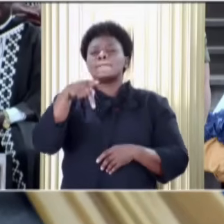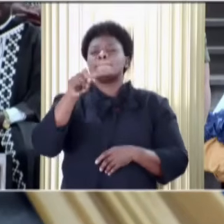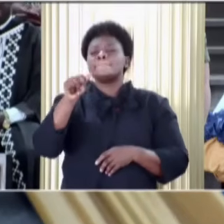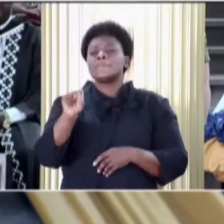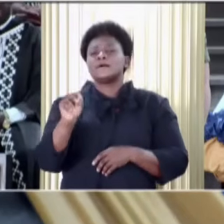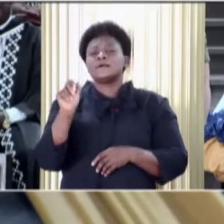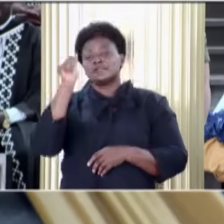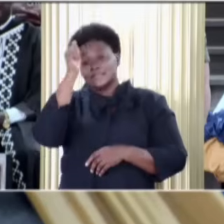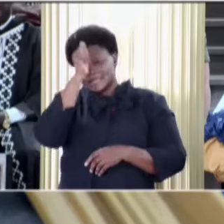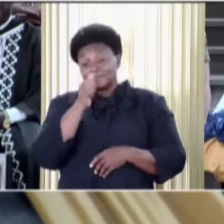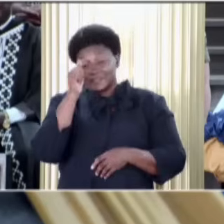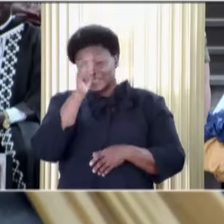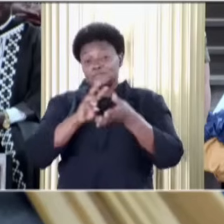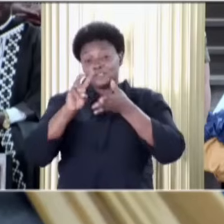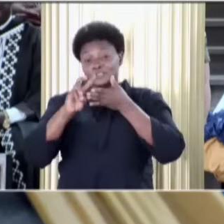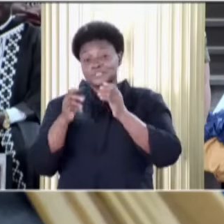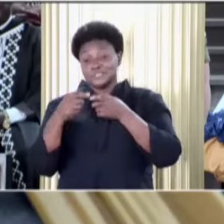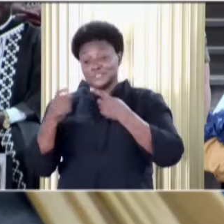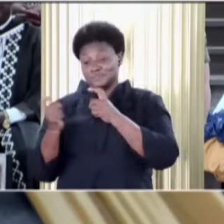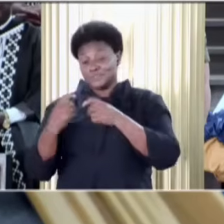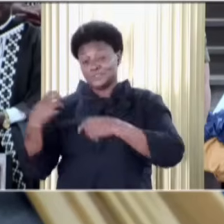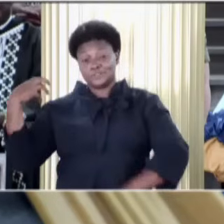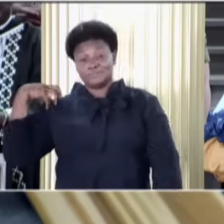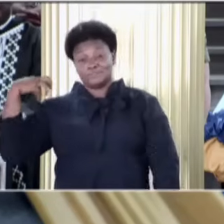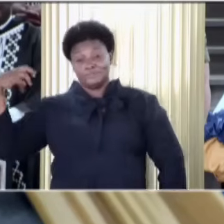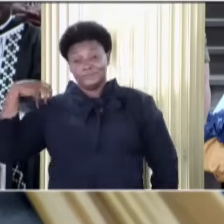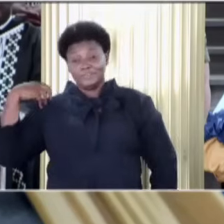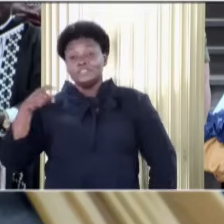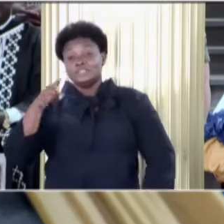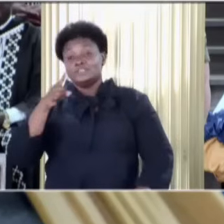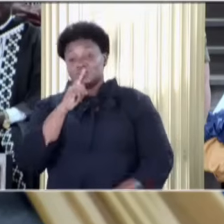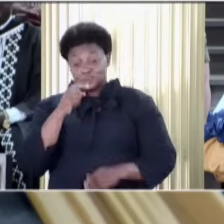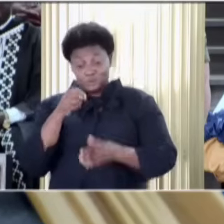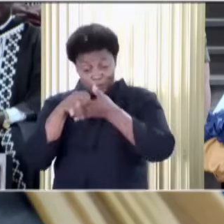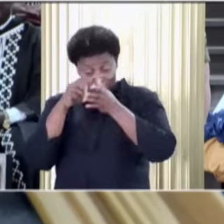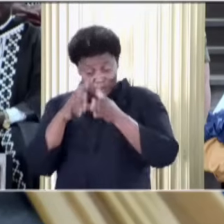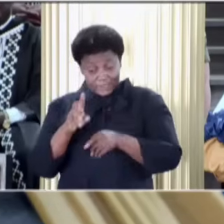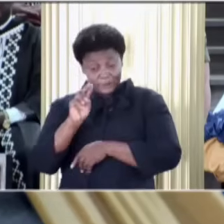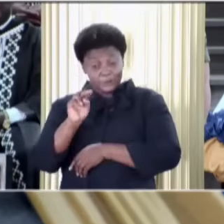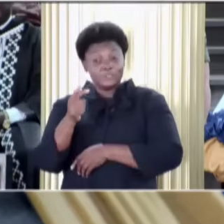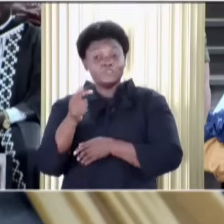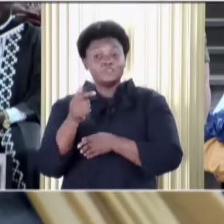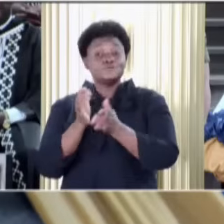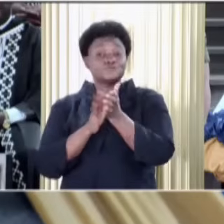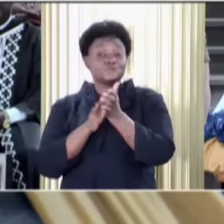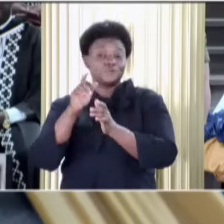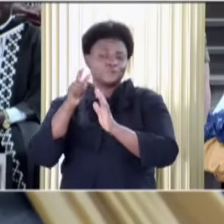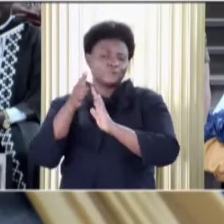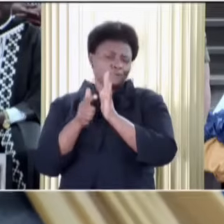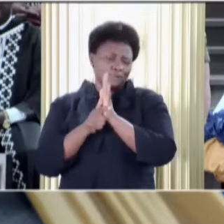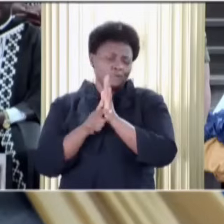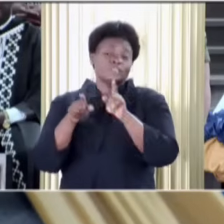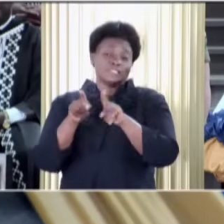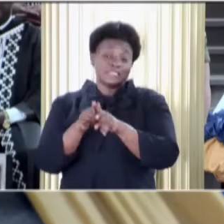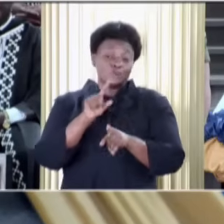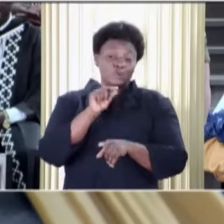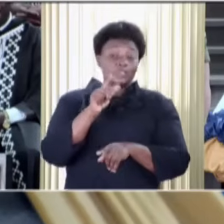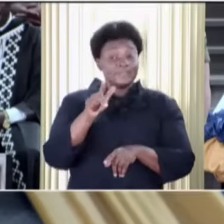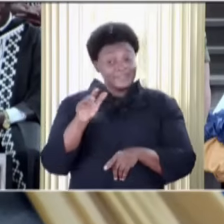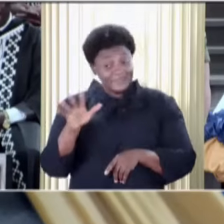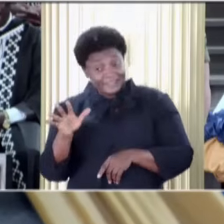debate champions. Students of the UG School of Law won the